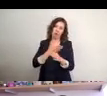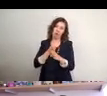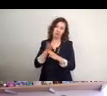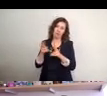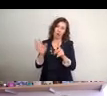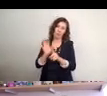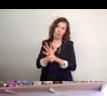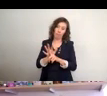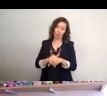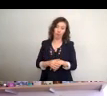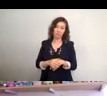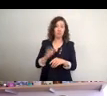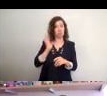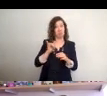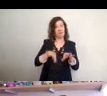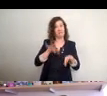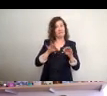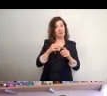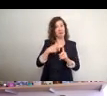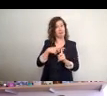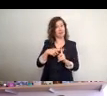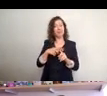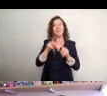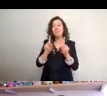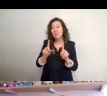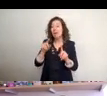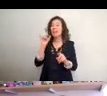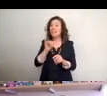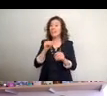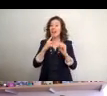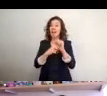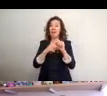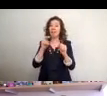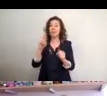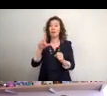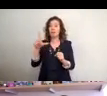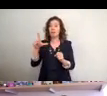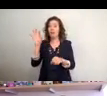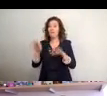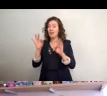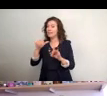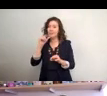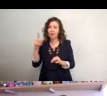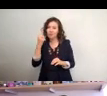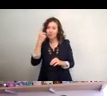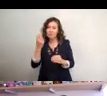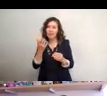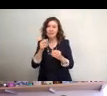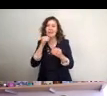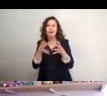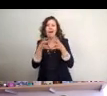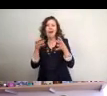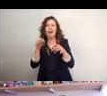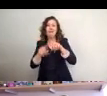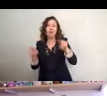But I do just want to point out that this null finding wasn't just due to a lack of variability in EEG at